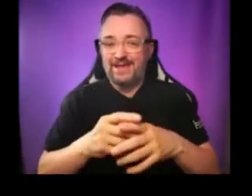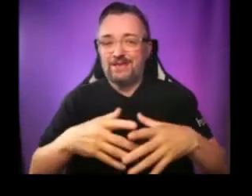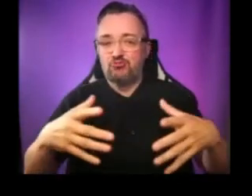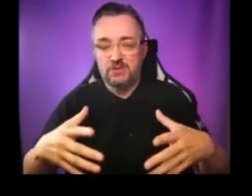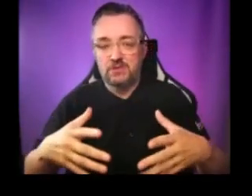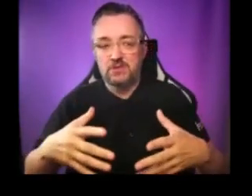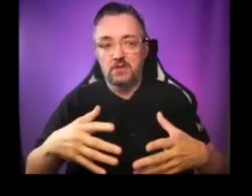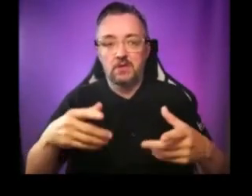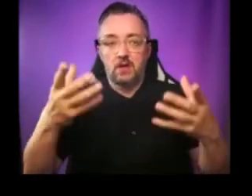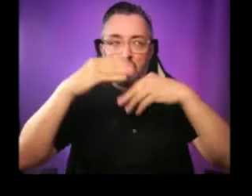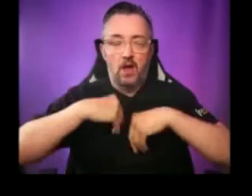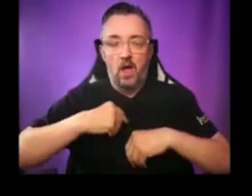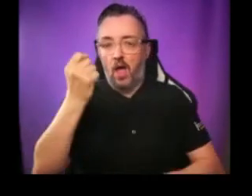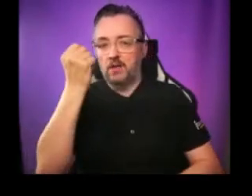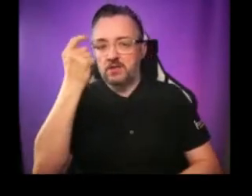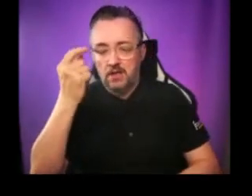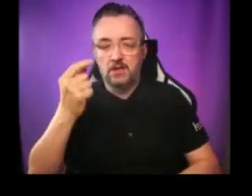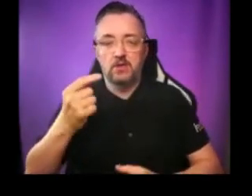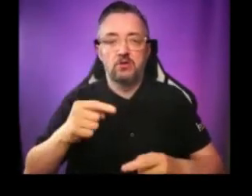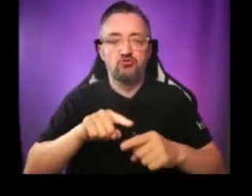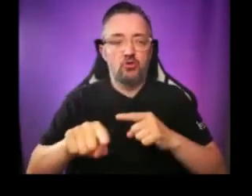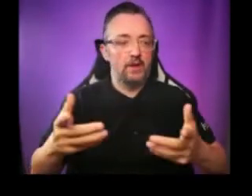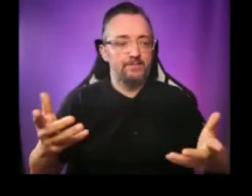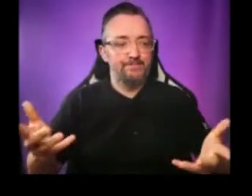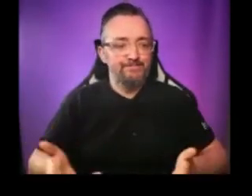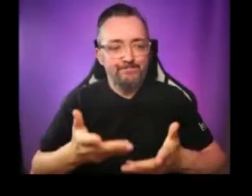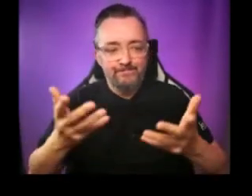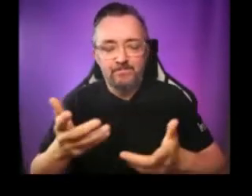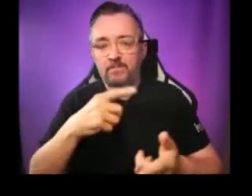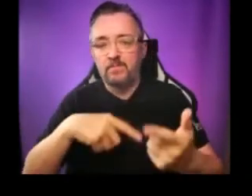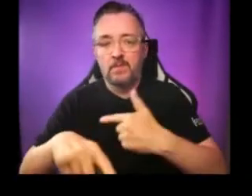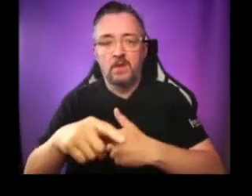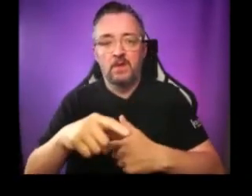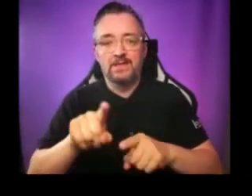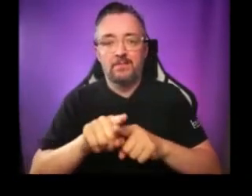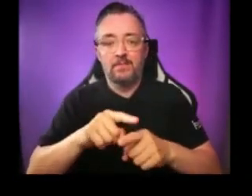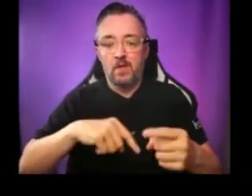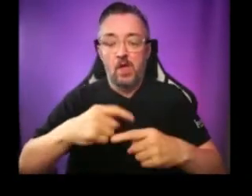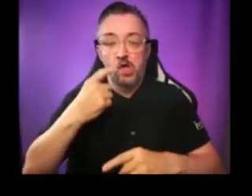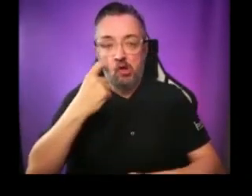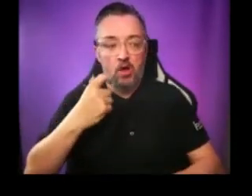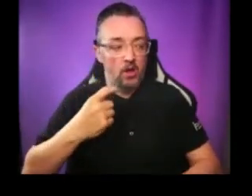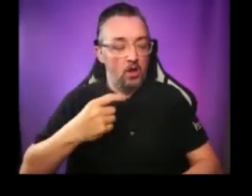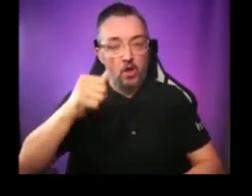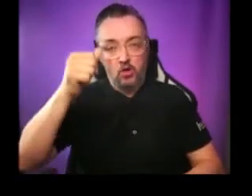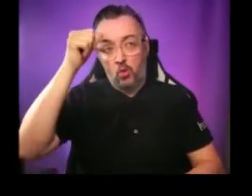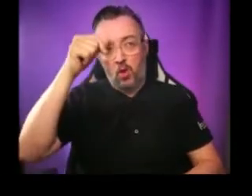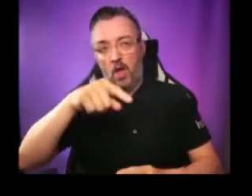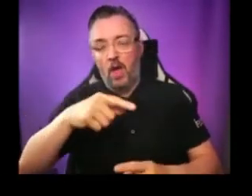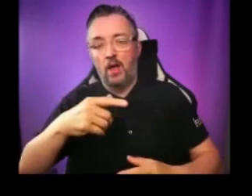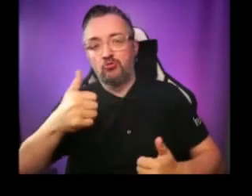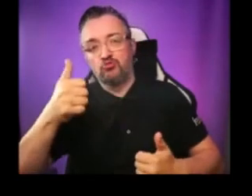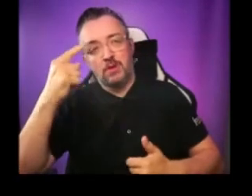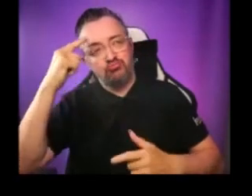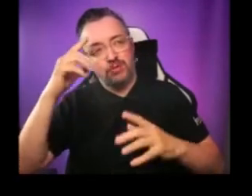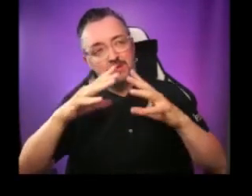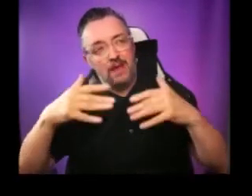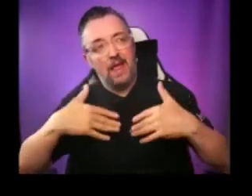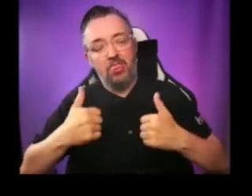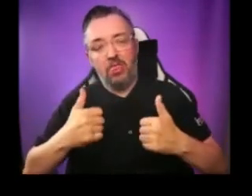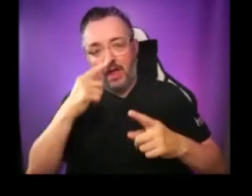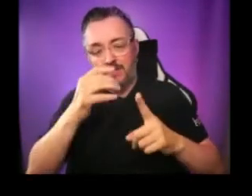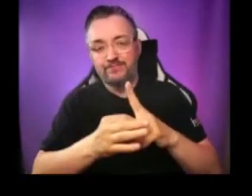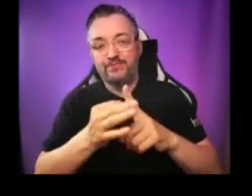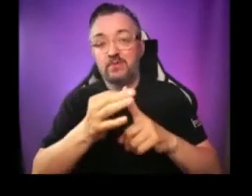the subject, we're hoping to sow the seeds that underpin good brain health as we become adults. And I think this is